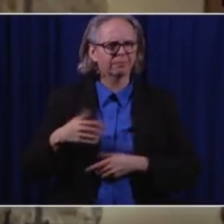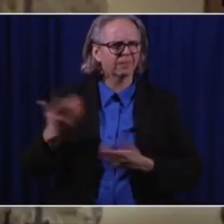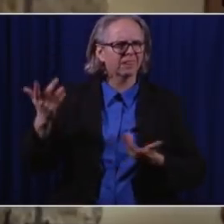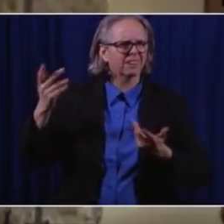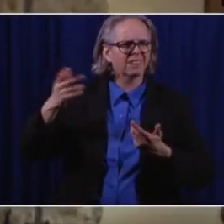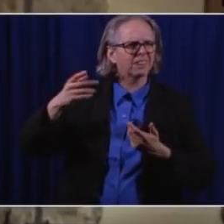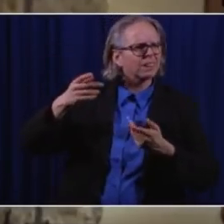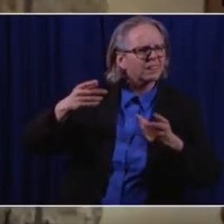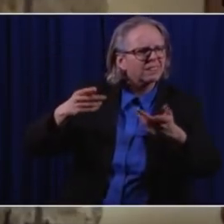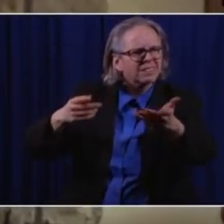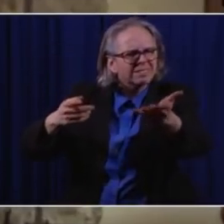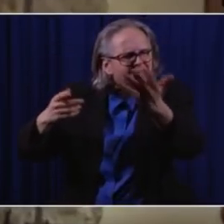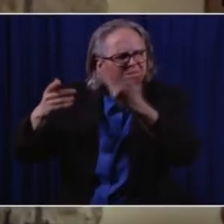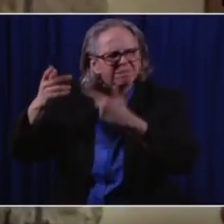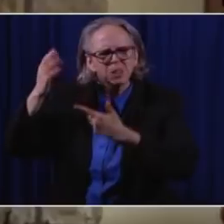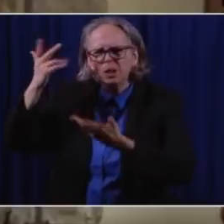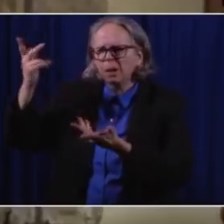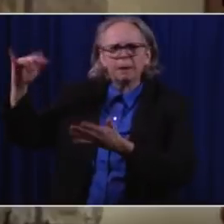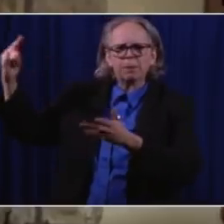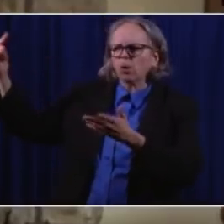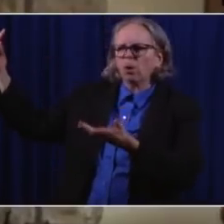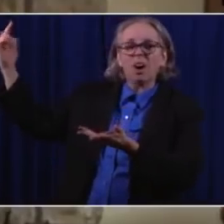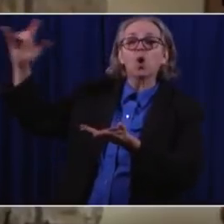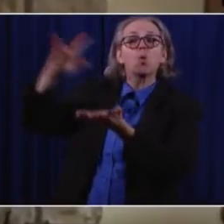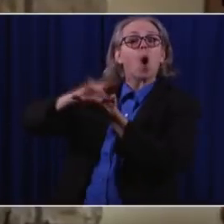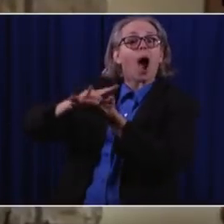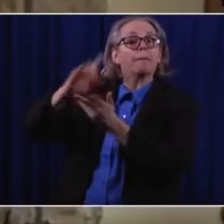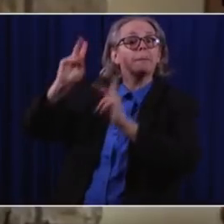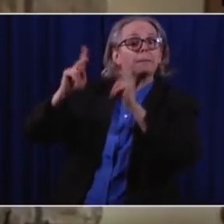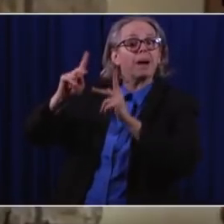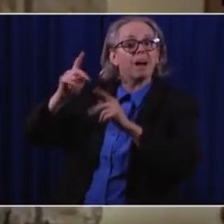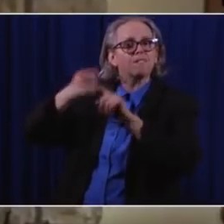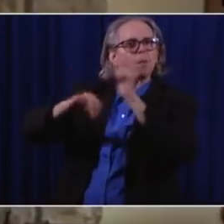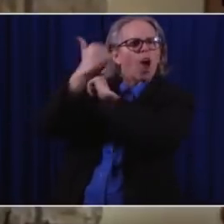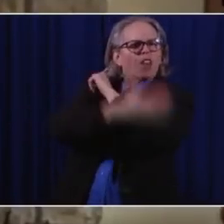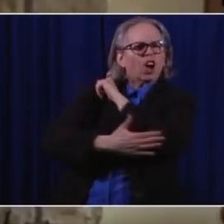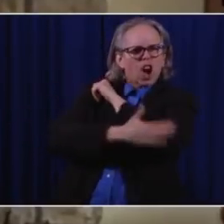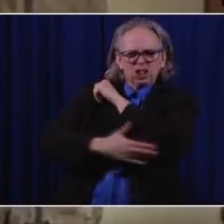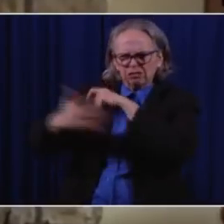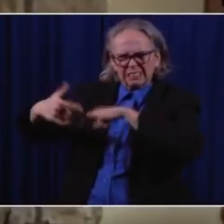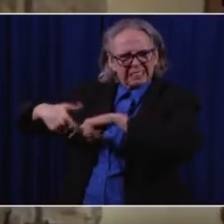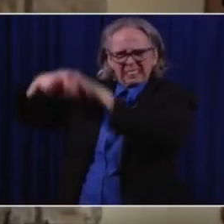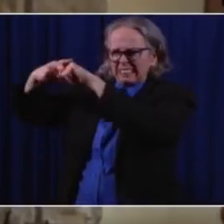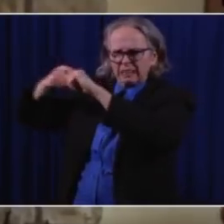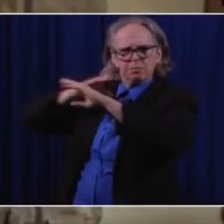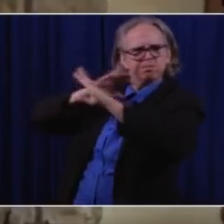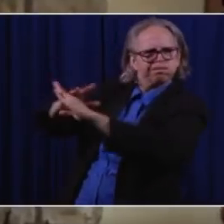Wuhan, China, in order to slow the spread of COVID-19 to the United States.